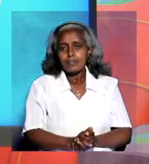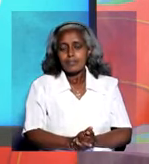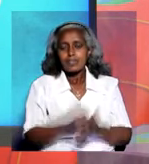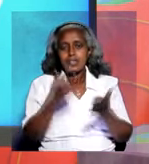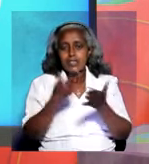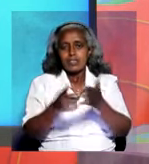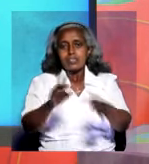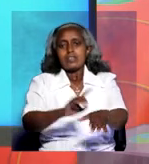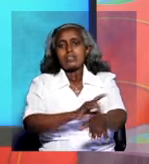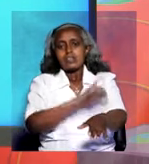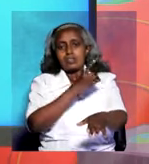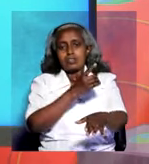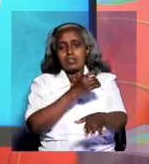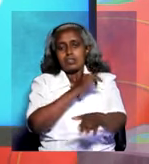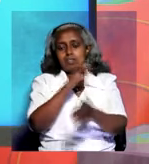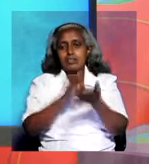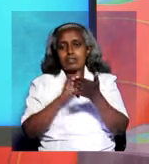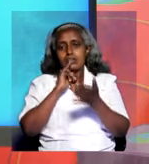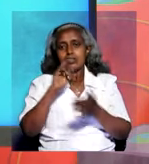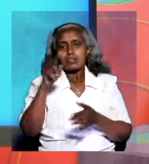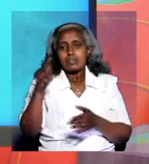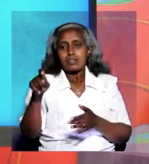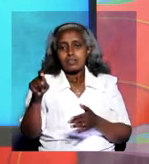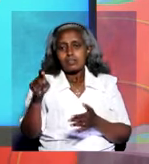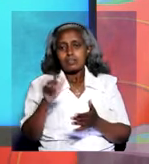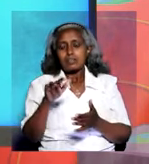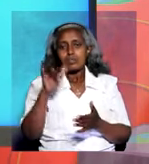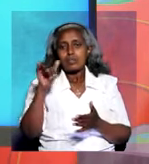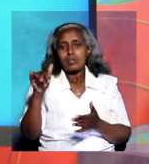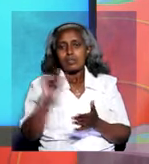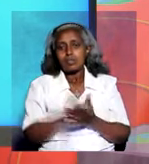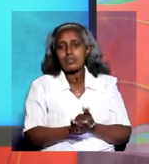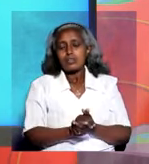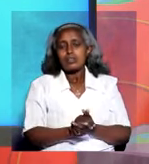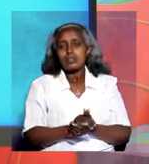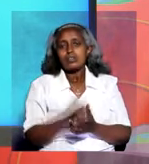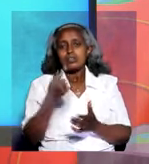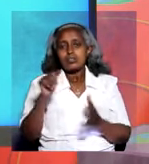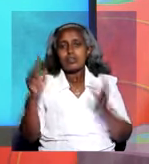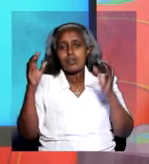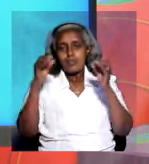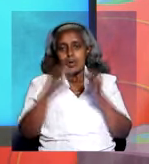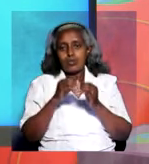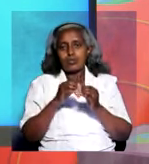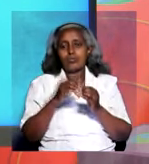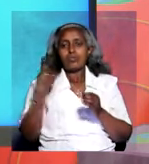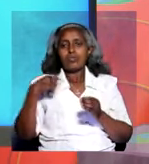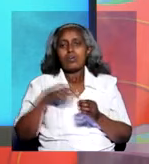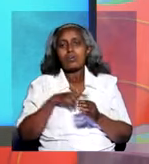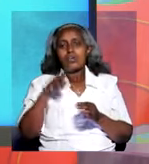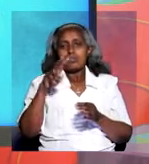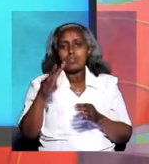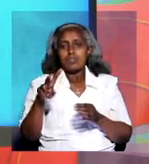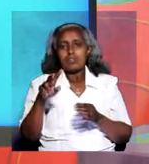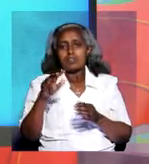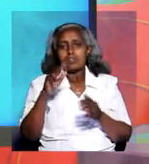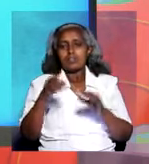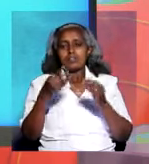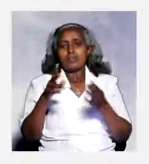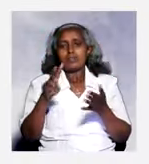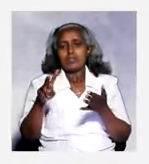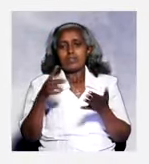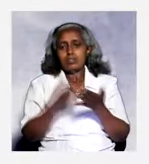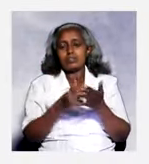This distance, it is x, this distance y. The magnitude of our vector v is, it is this distance.